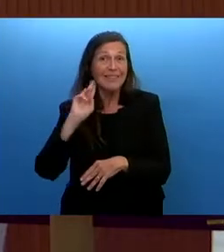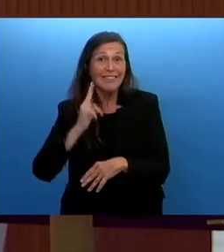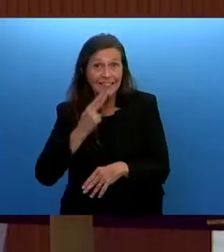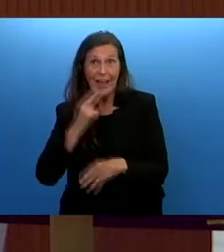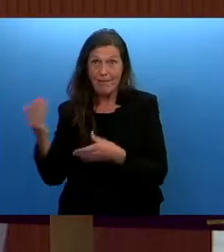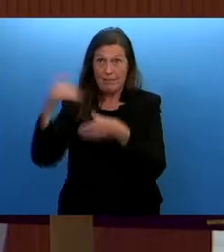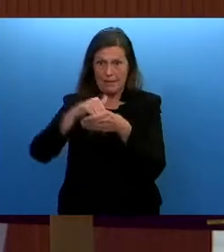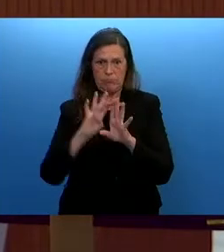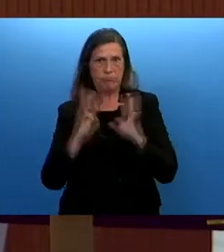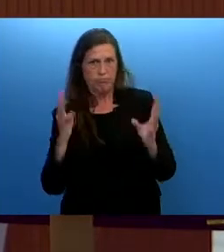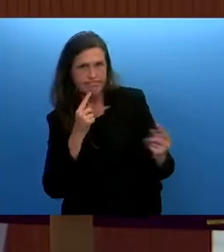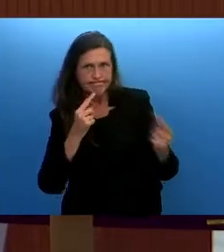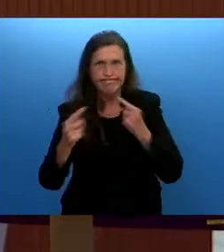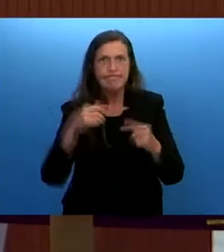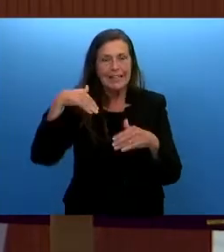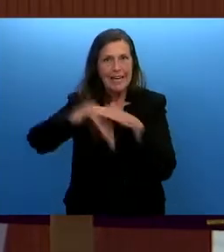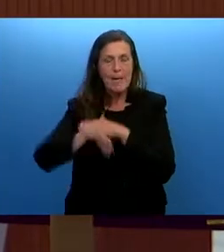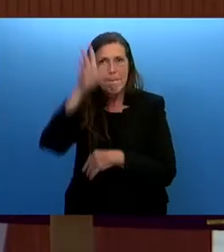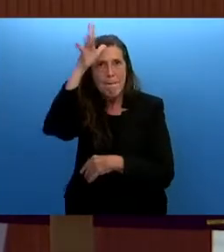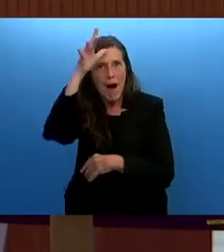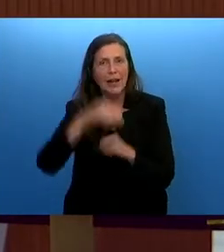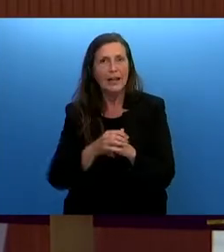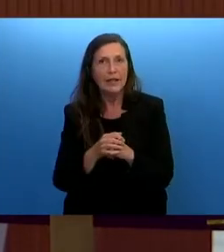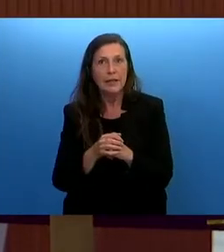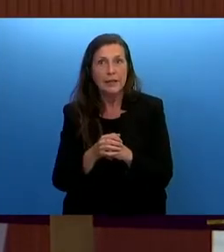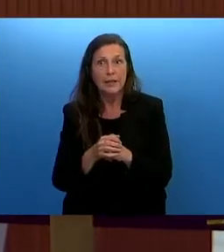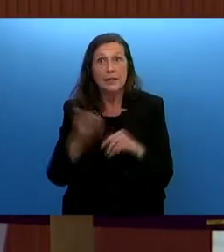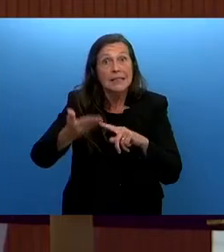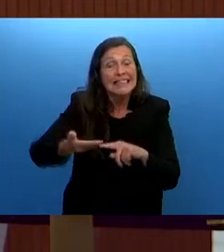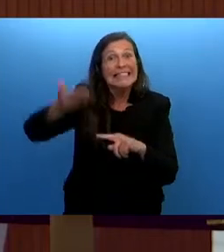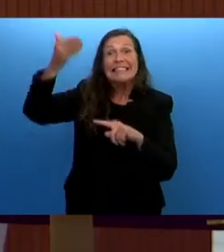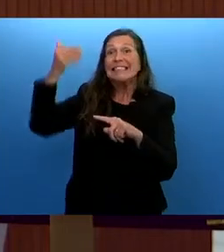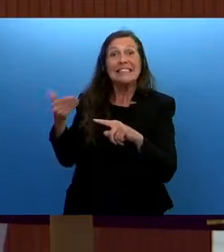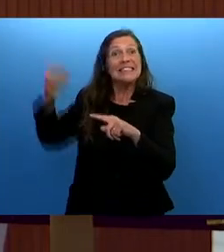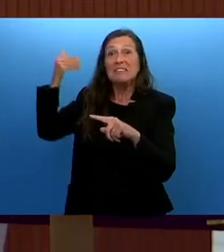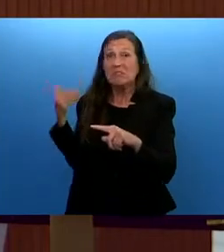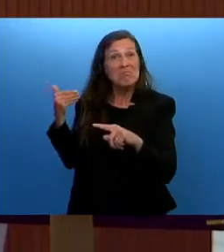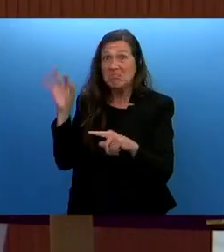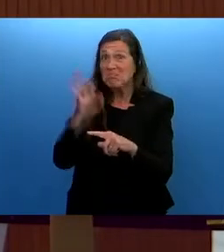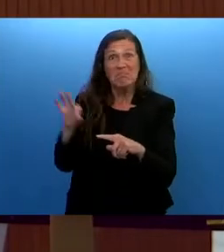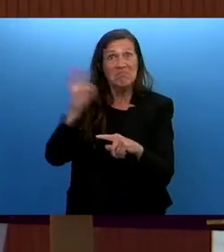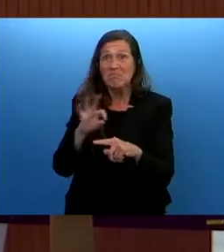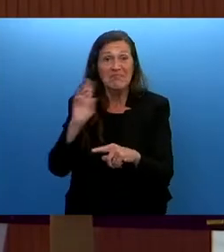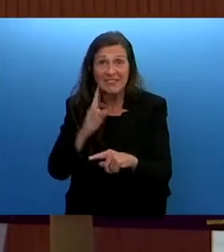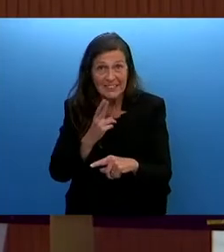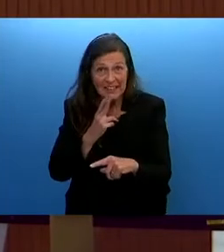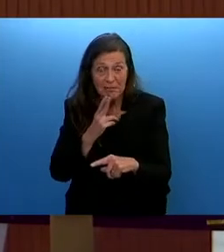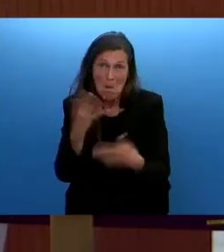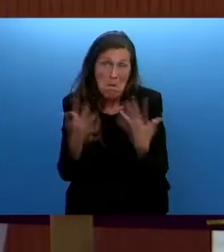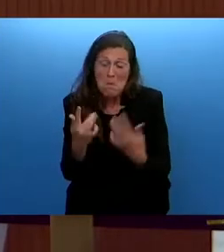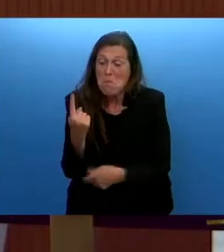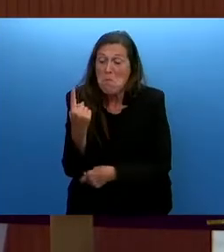platform in Bali. And this was not the case in the earlier events. We had maybe one or